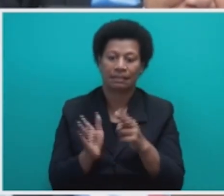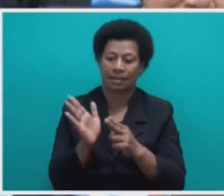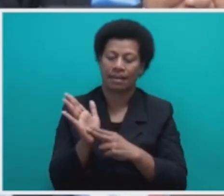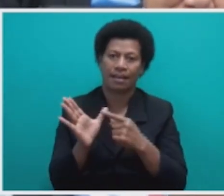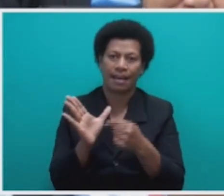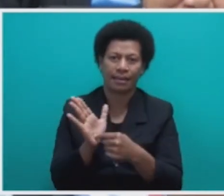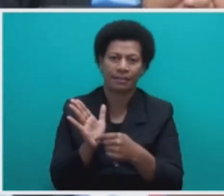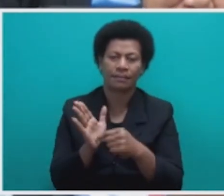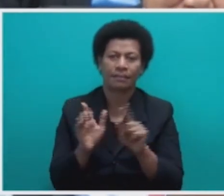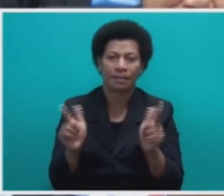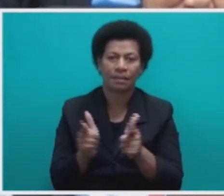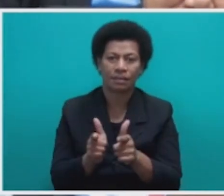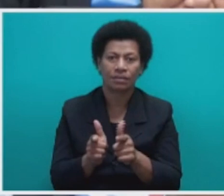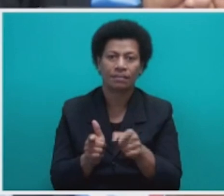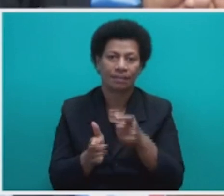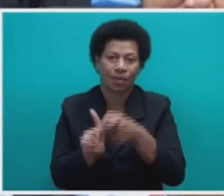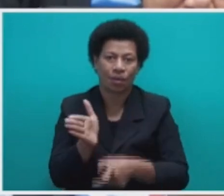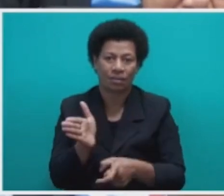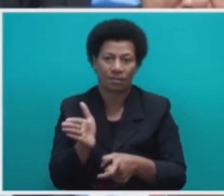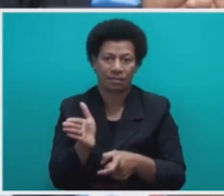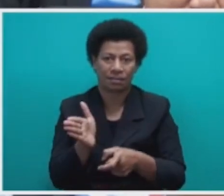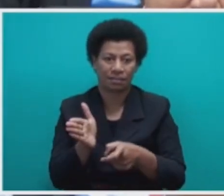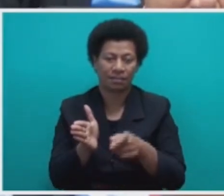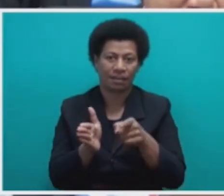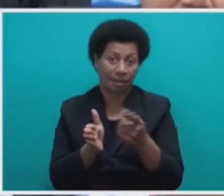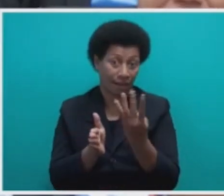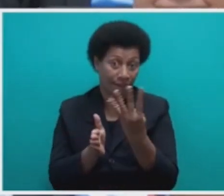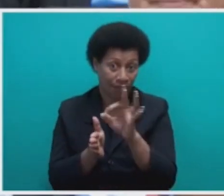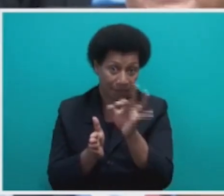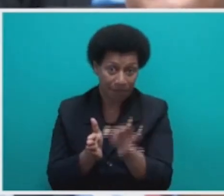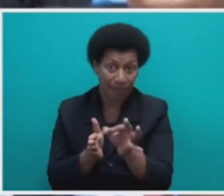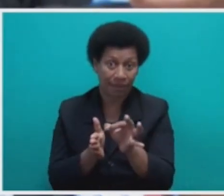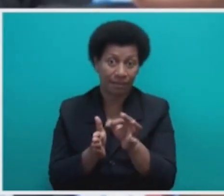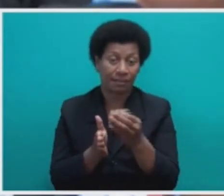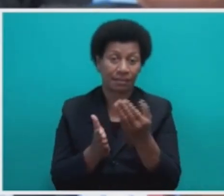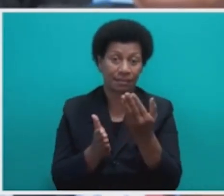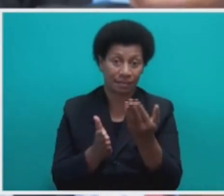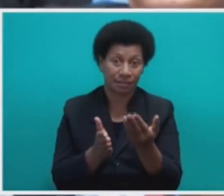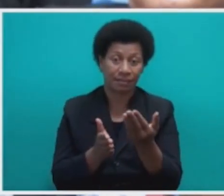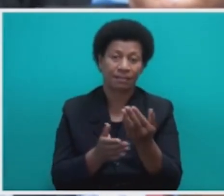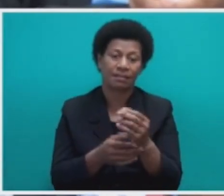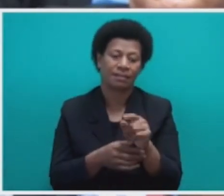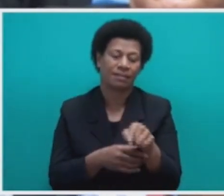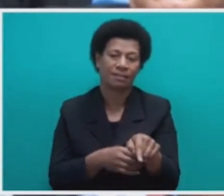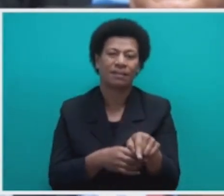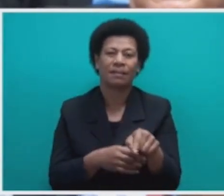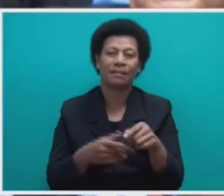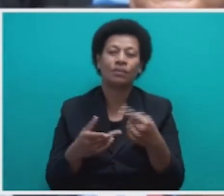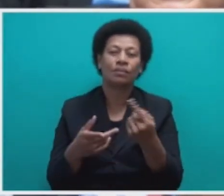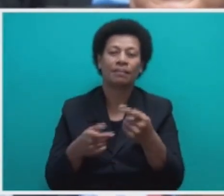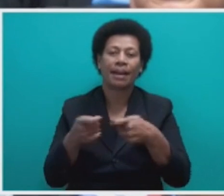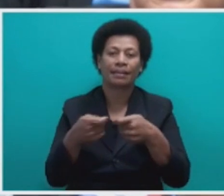reduction in the cost, that the 4% net reduction in the cost of the producers. And that